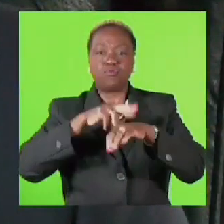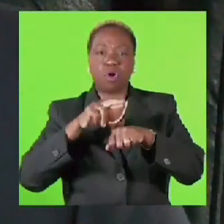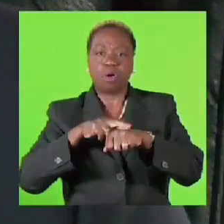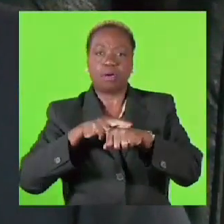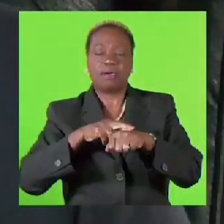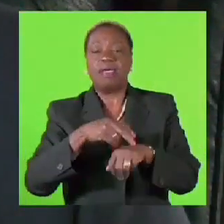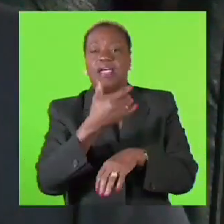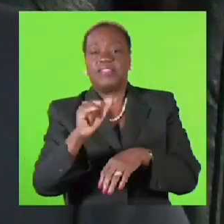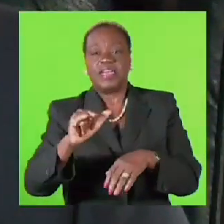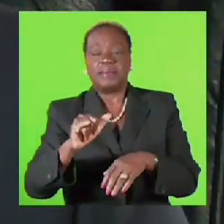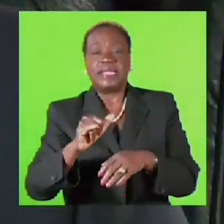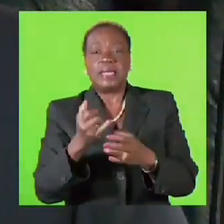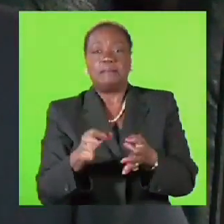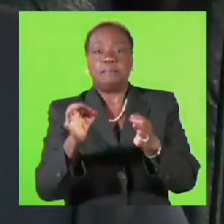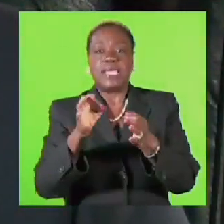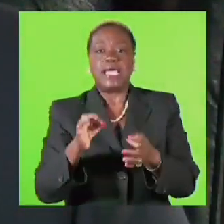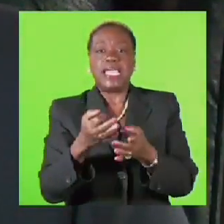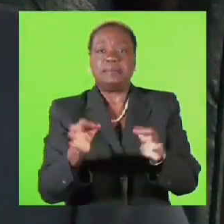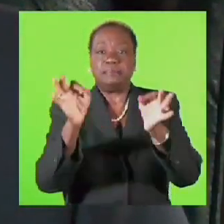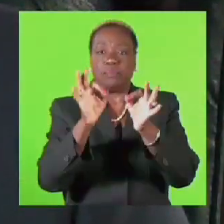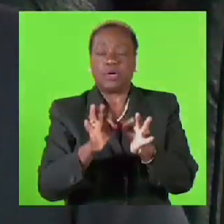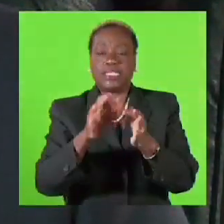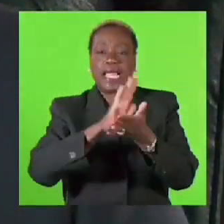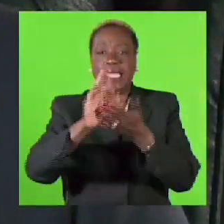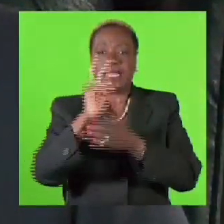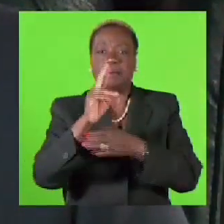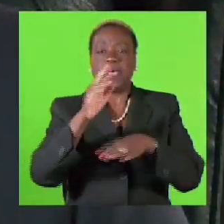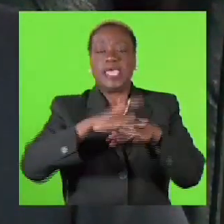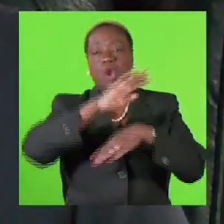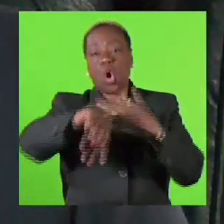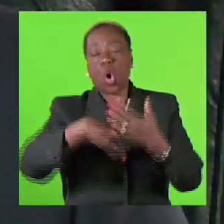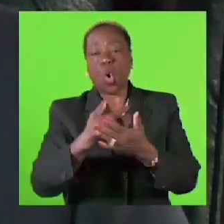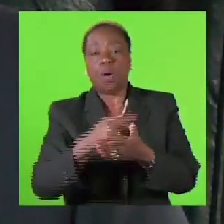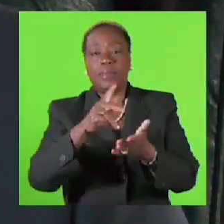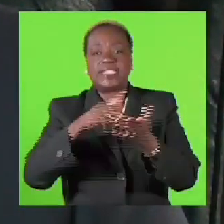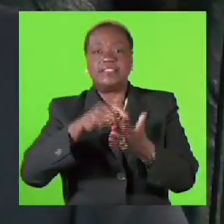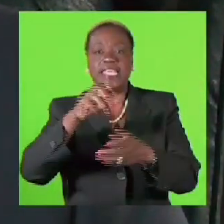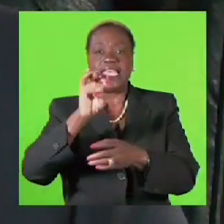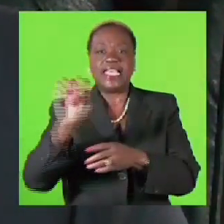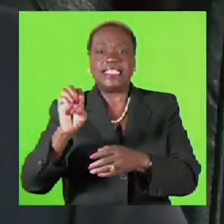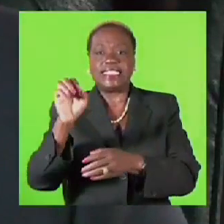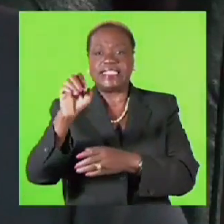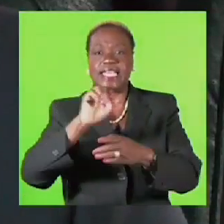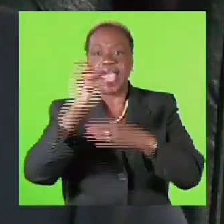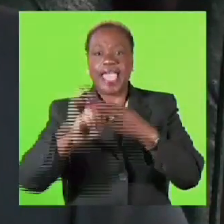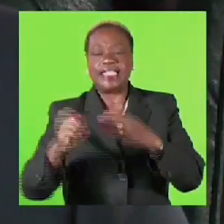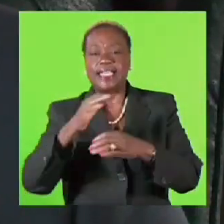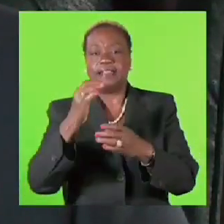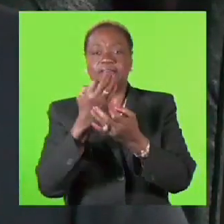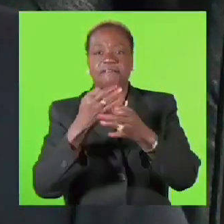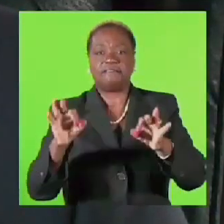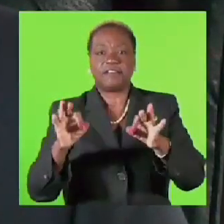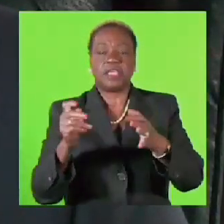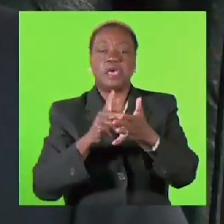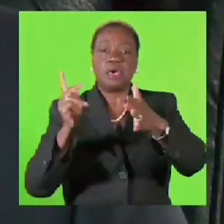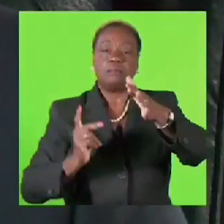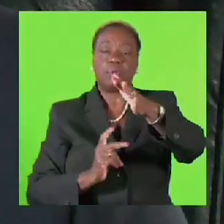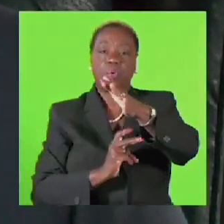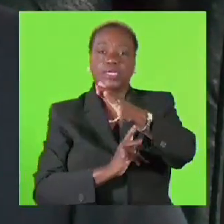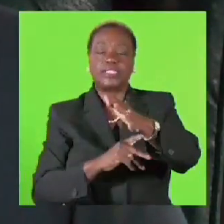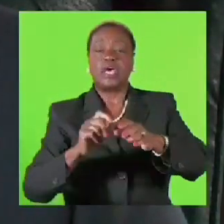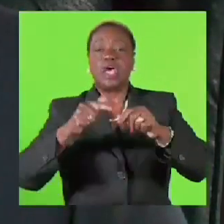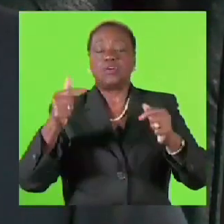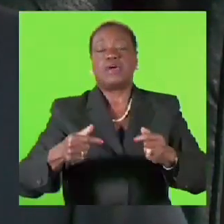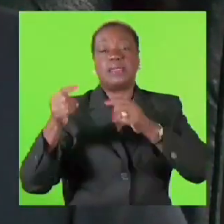There has been significant cleanup in all settlements in East End and Freeport. Grand Bahama removal